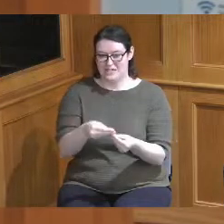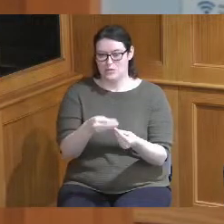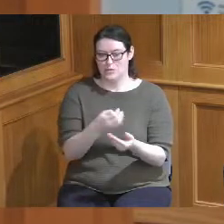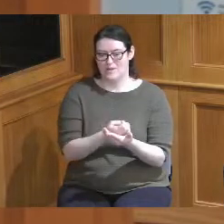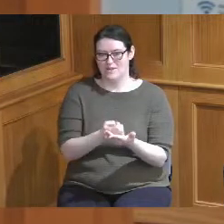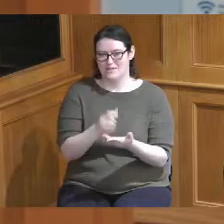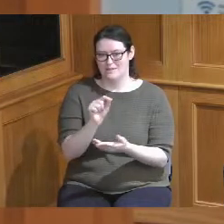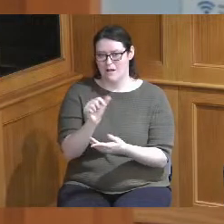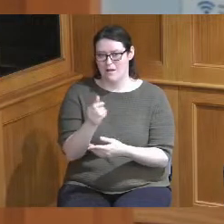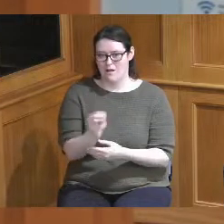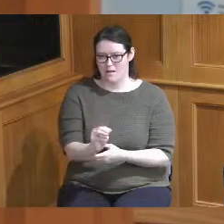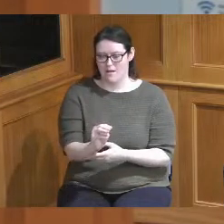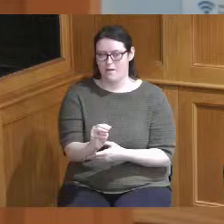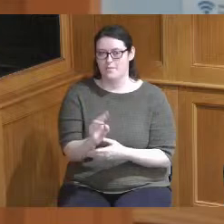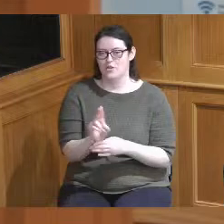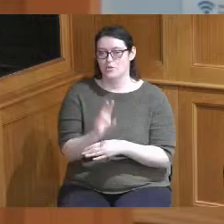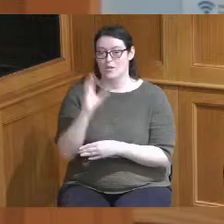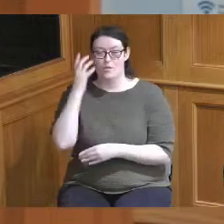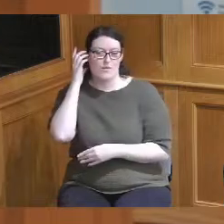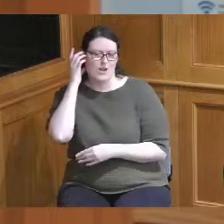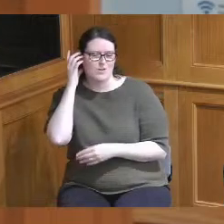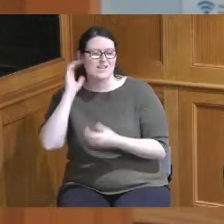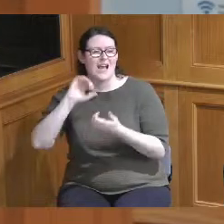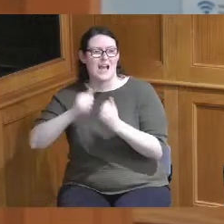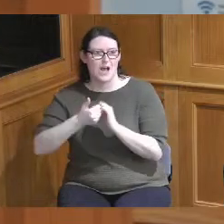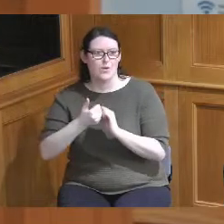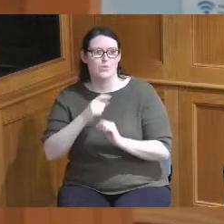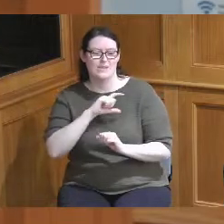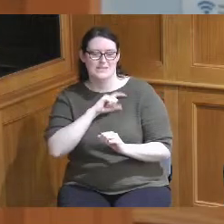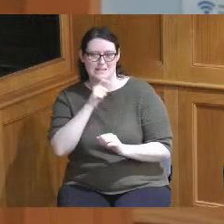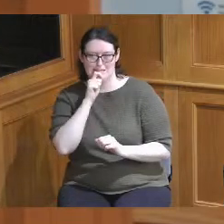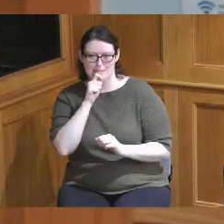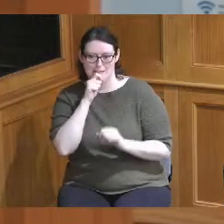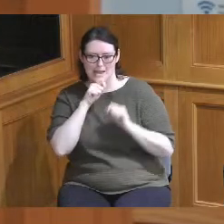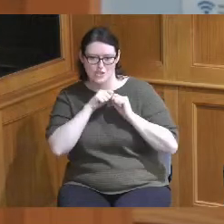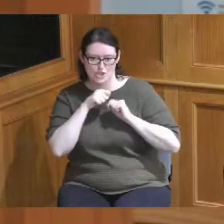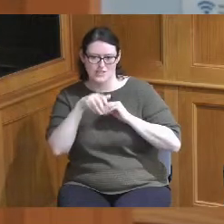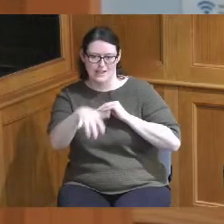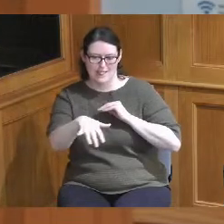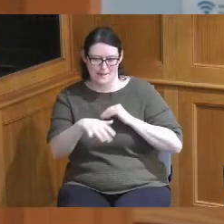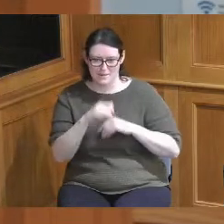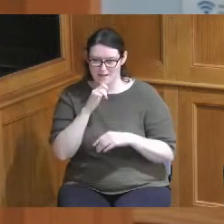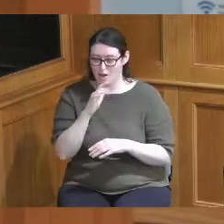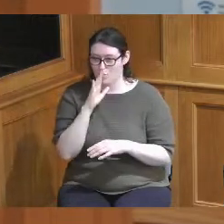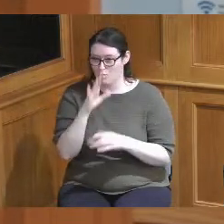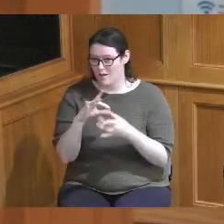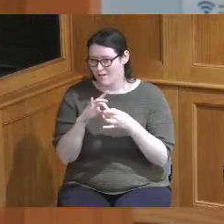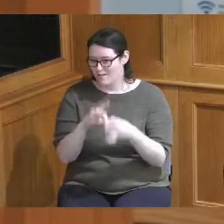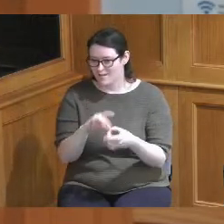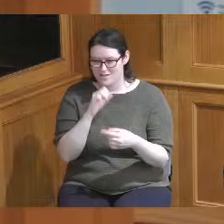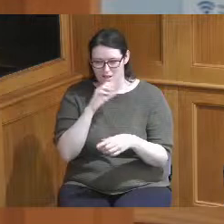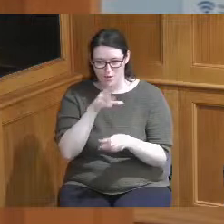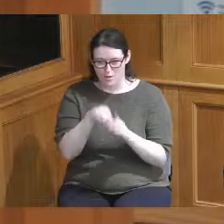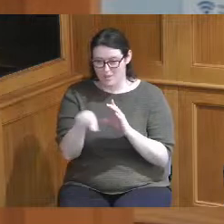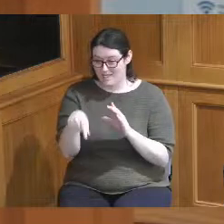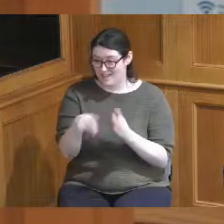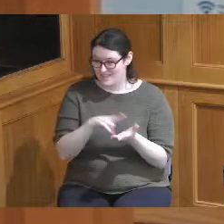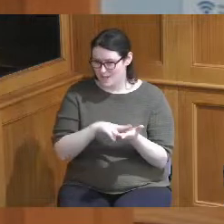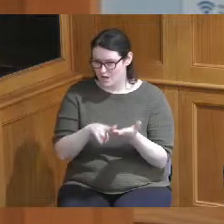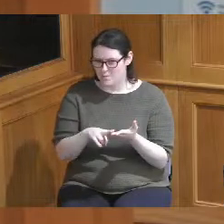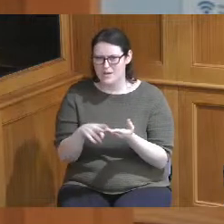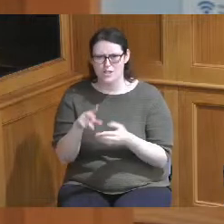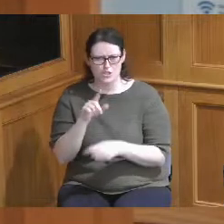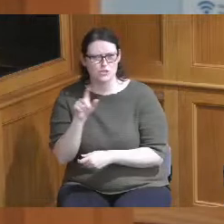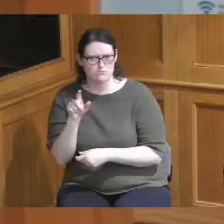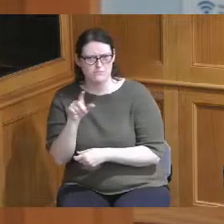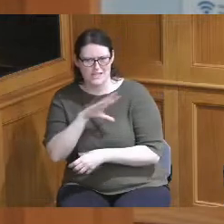evidence.com, using those radios is how we get dispatched to them. So it isn't a direct link. It's not included in this contract, but it is certainly a part